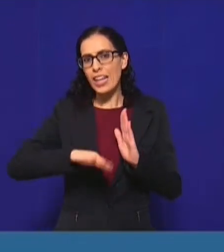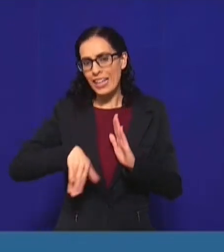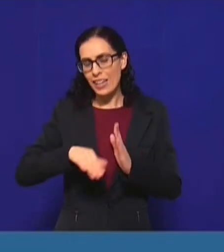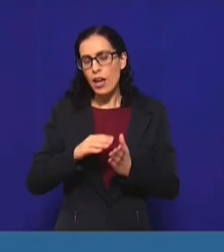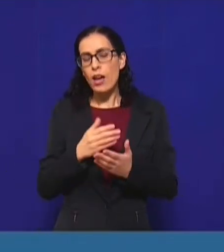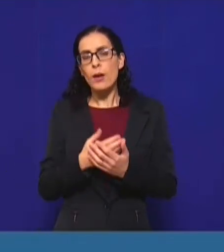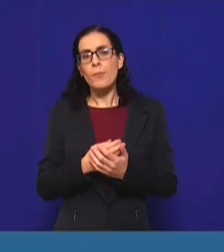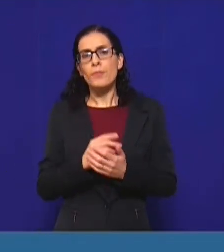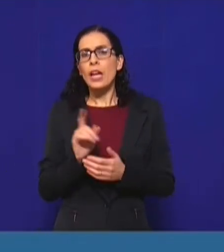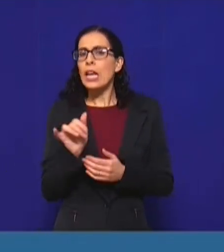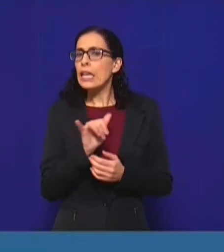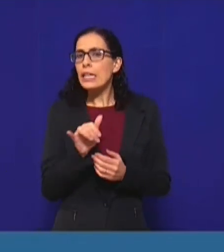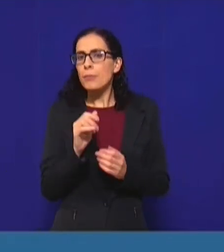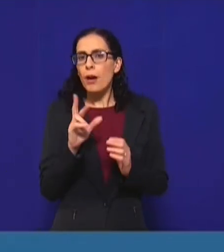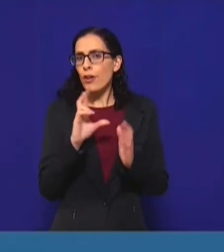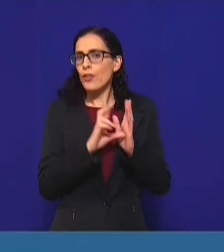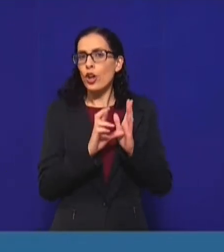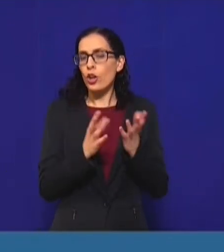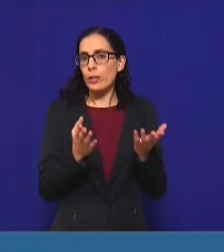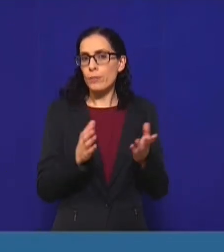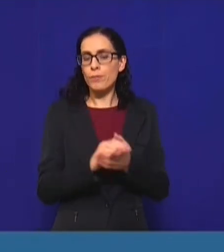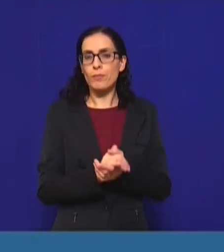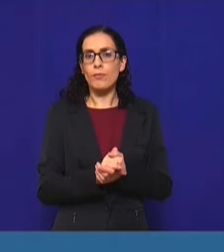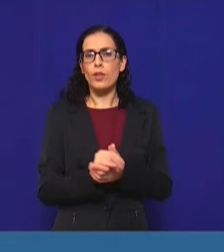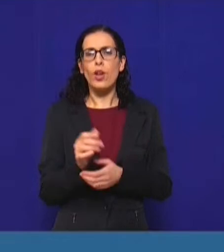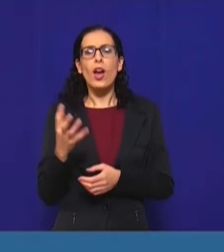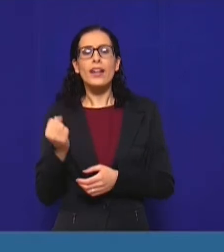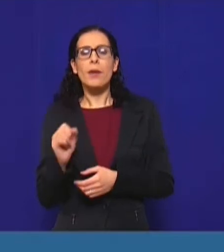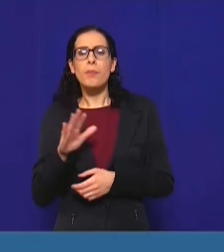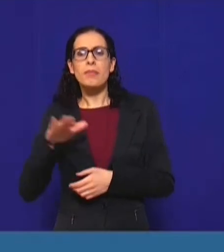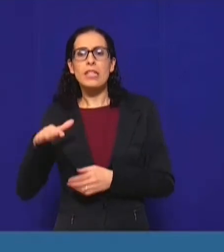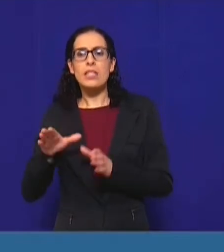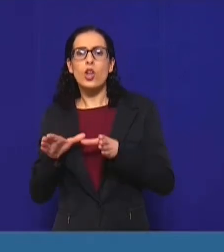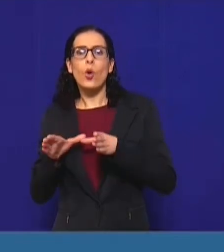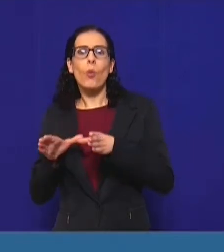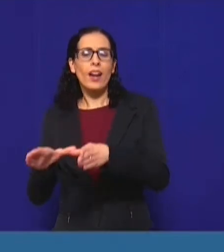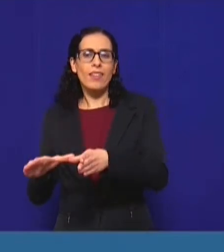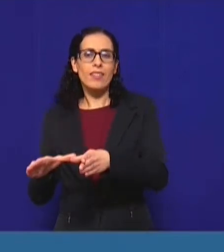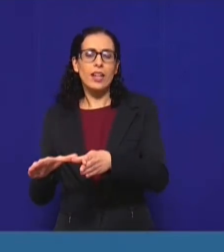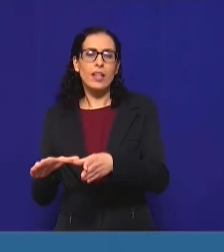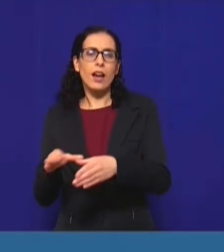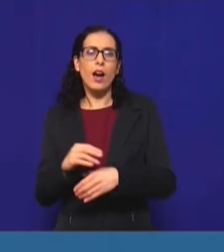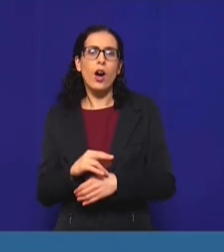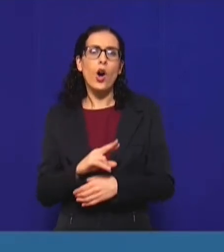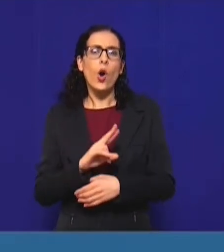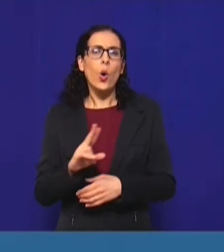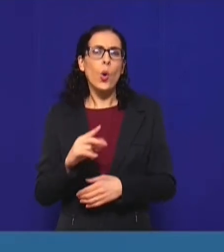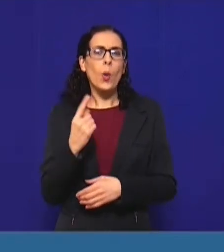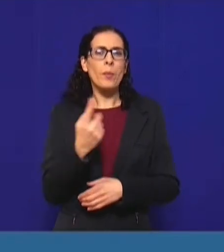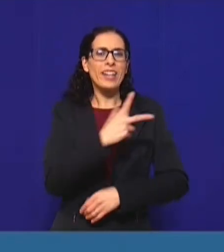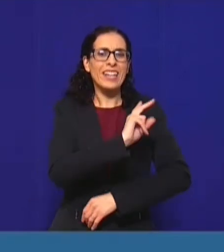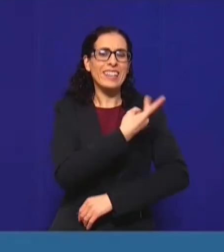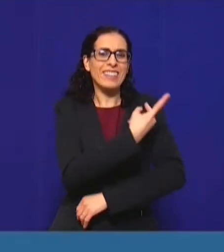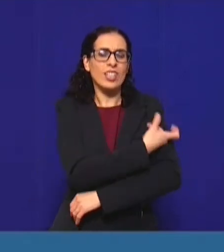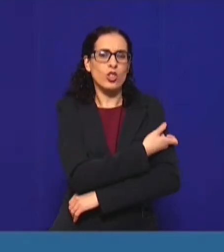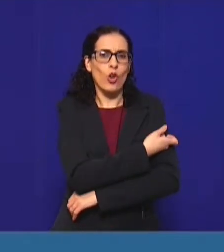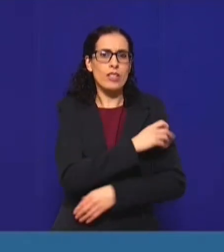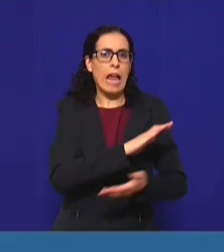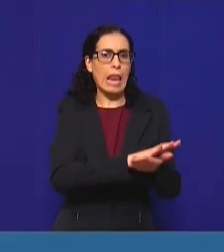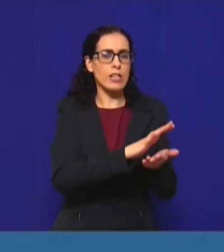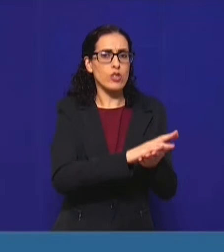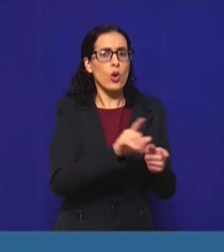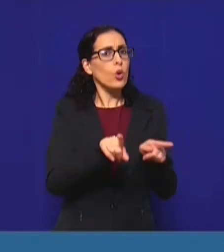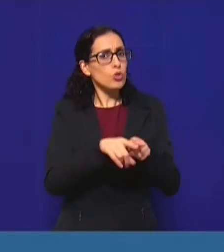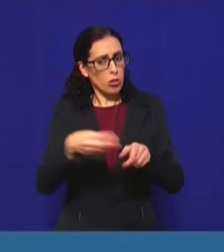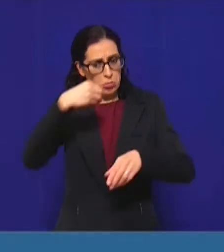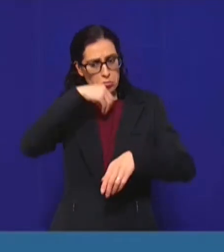U mistoqsija oħra, kemm hemm nies bħalissa fi kwarantina u kemm hemm każi ta' persuni li għalkemm ħadu t-tieni doża xorta reġa' ħarġilhom il-virus. Grazzi.